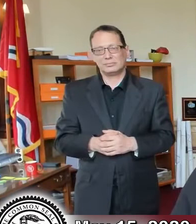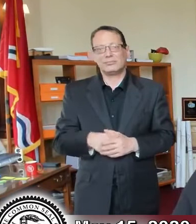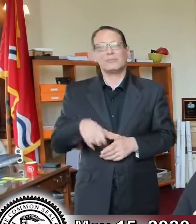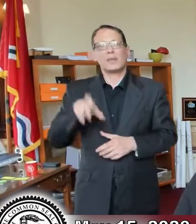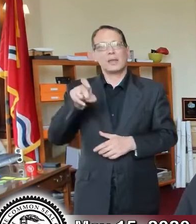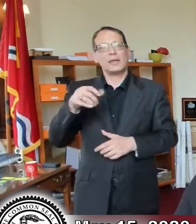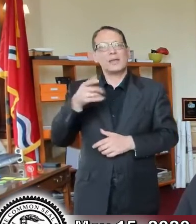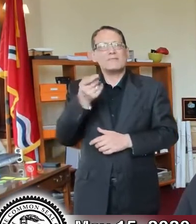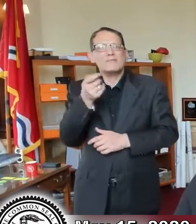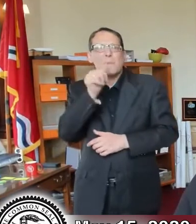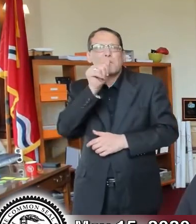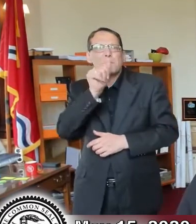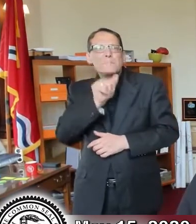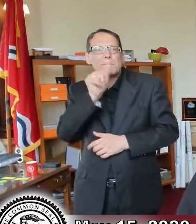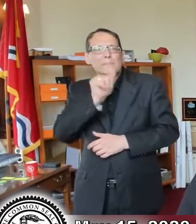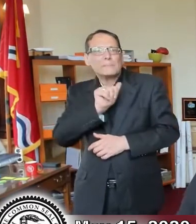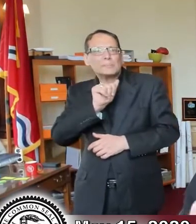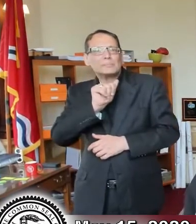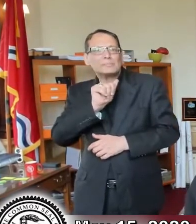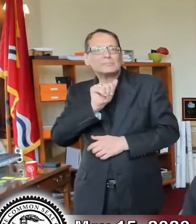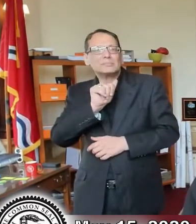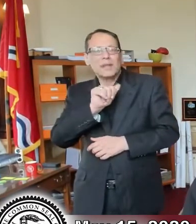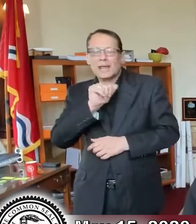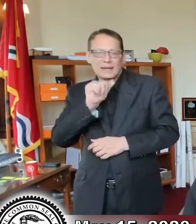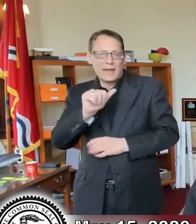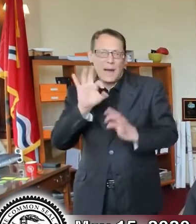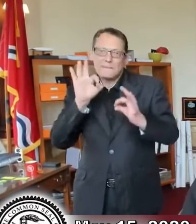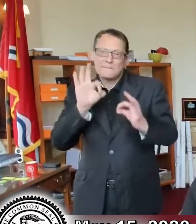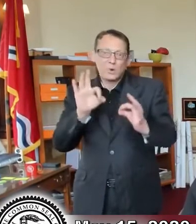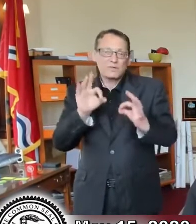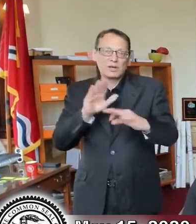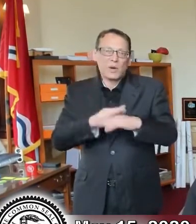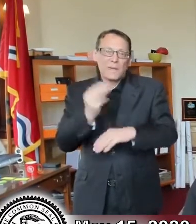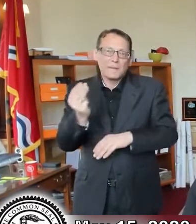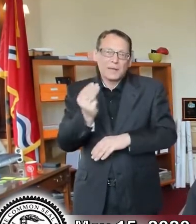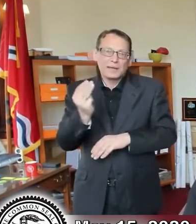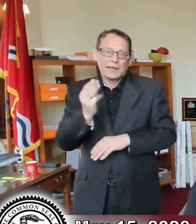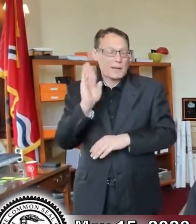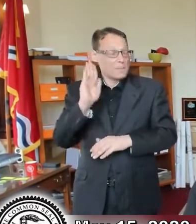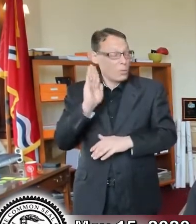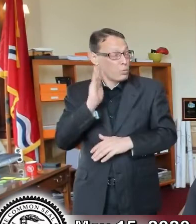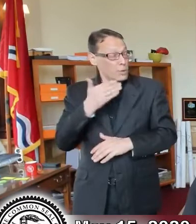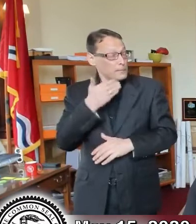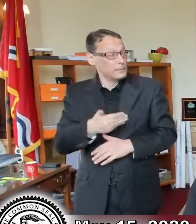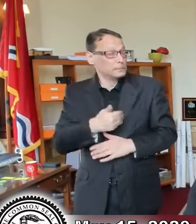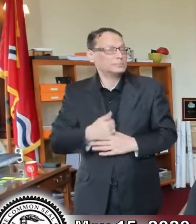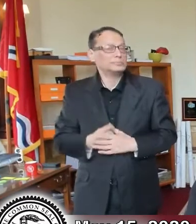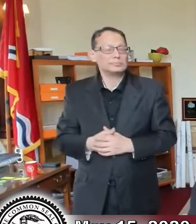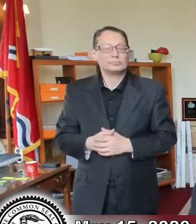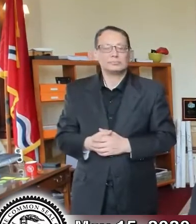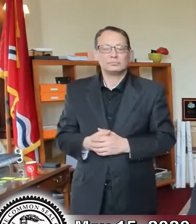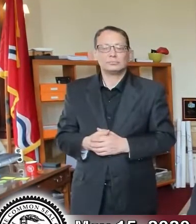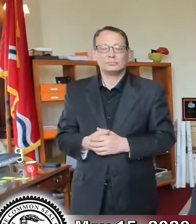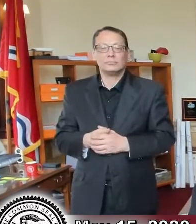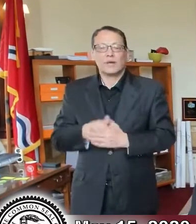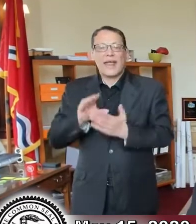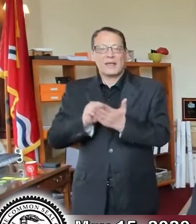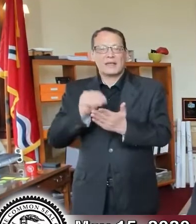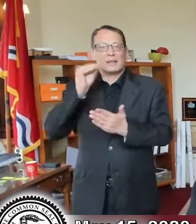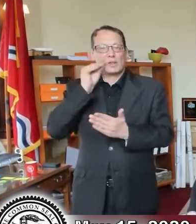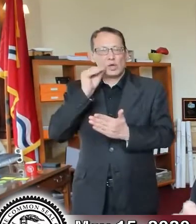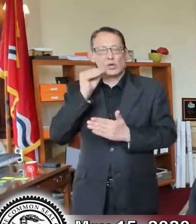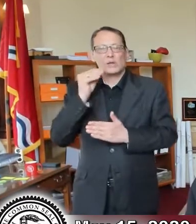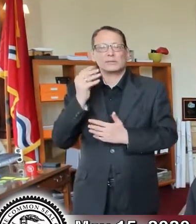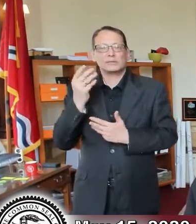bit of patience with one another. It won't be perfect on Monday, but I think it's going to be pretty darn good. And we're going to learn, you know,